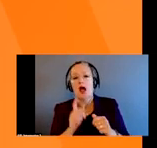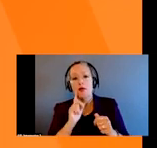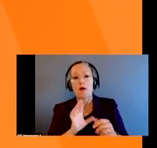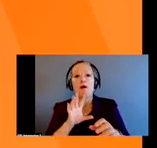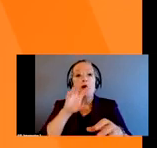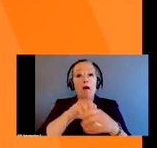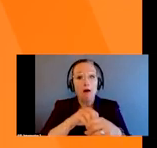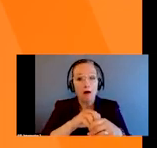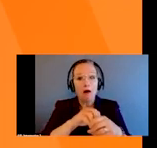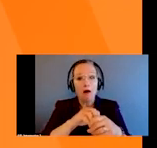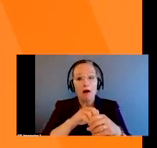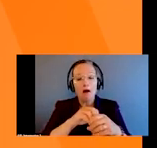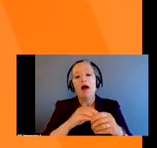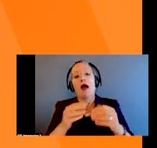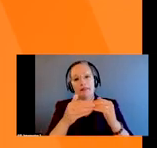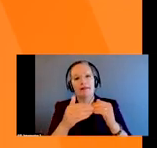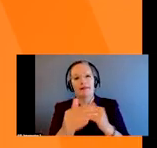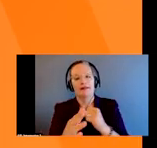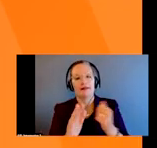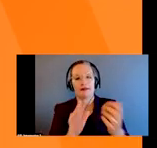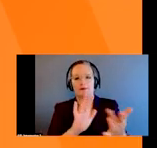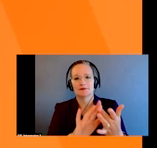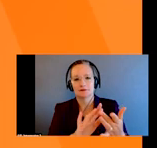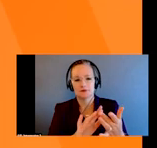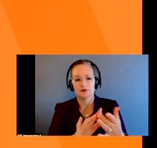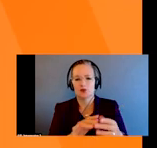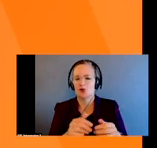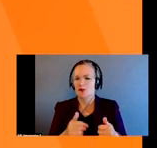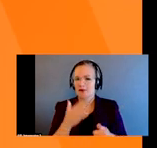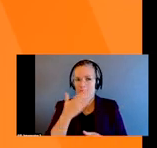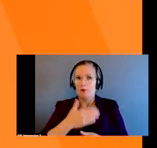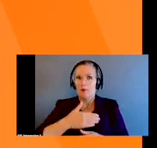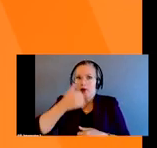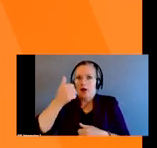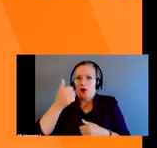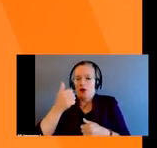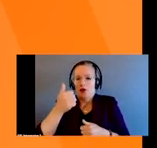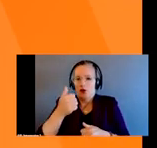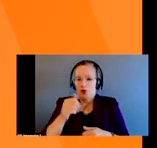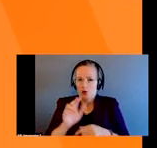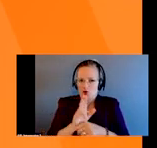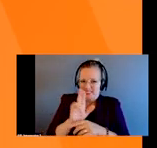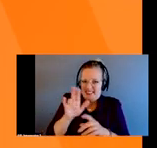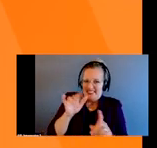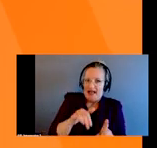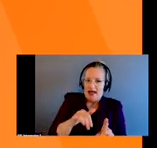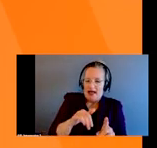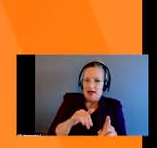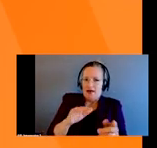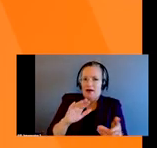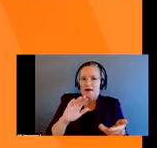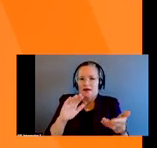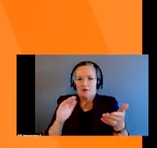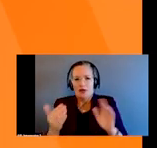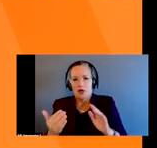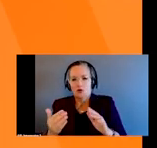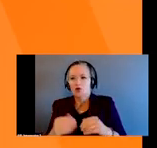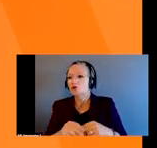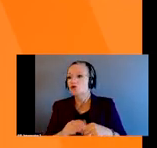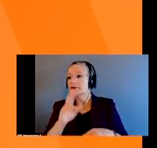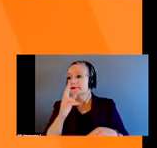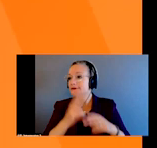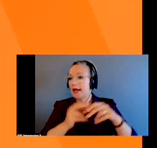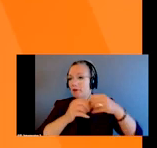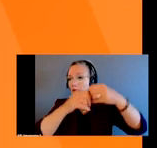to go that way and using the search filter rather than trying to connect with people cold. So